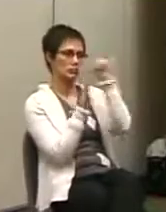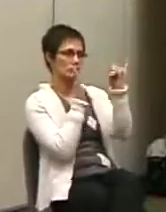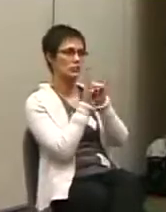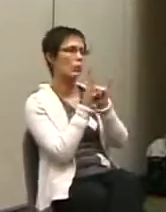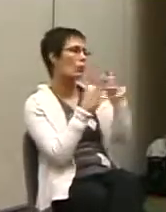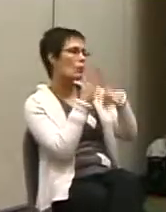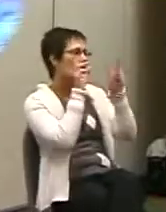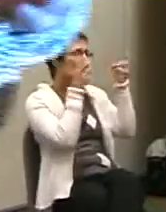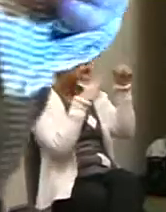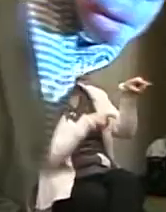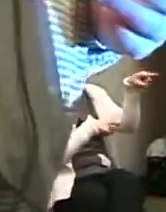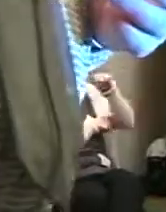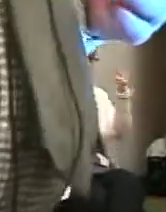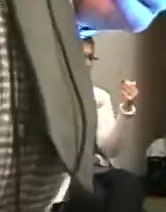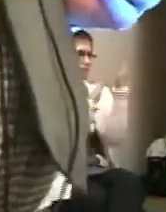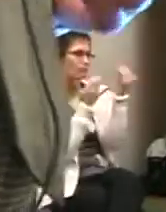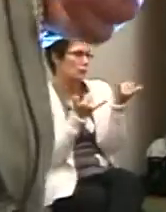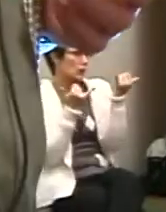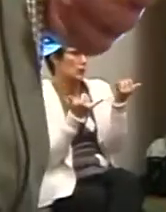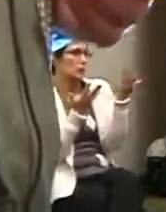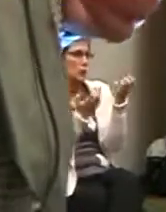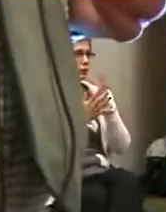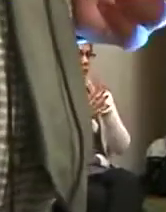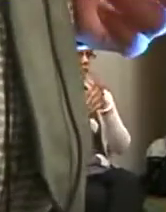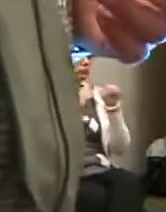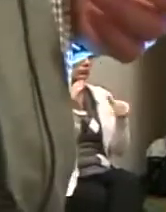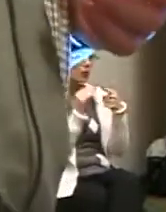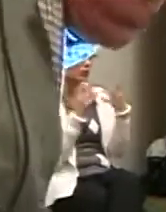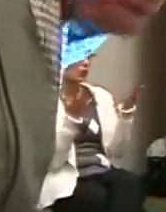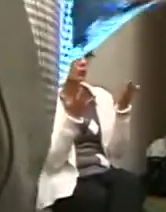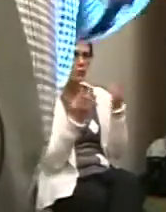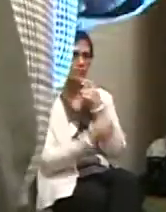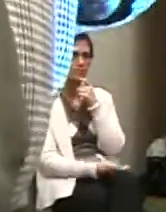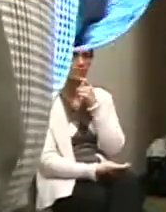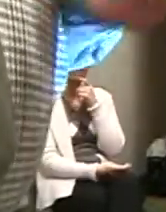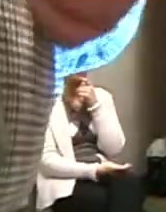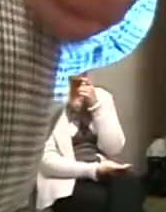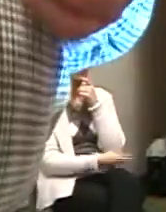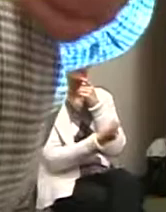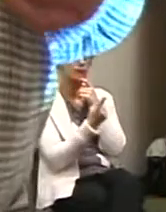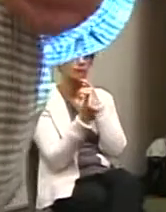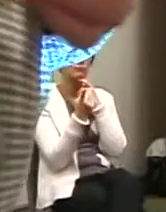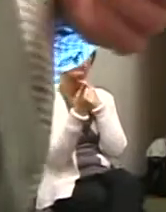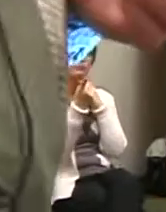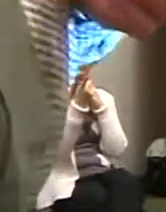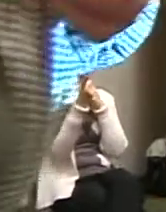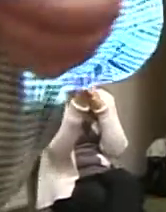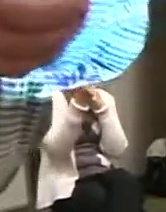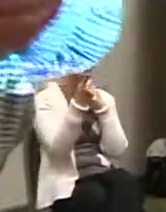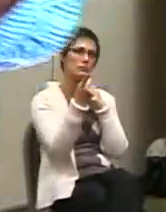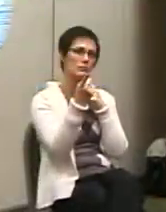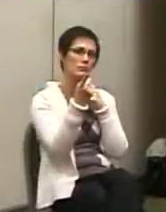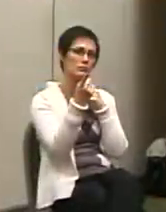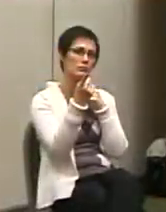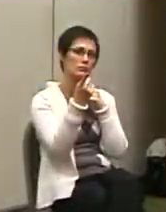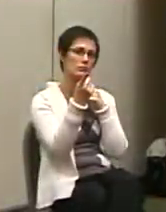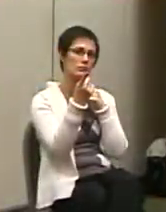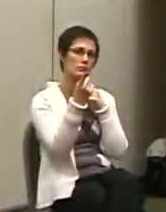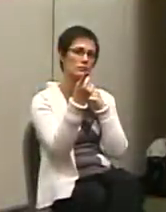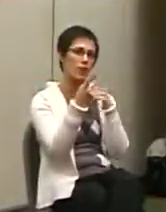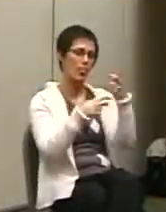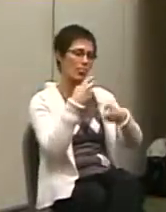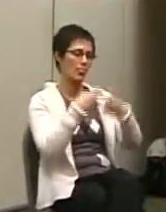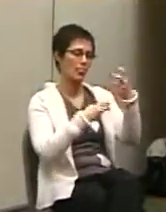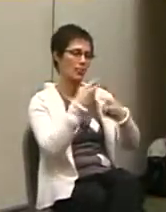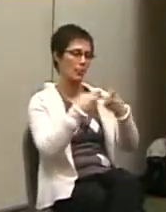you guys facing? What do you want to make sure we talk about today? You're giving up a day to come here? What are issues? Yeah. The